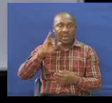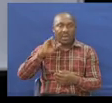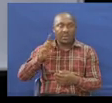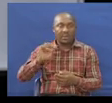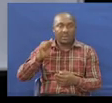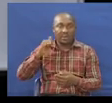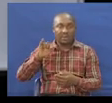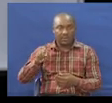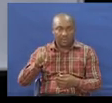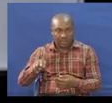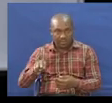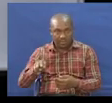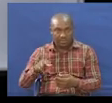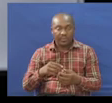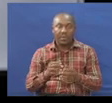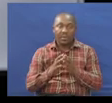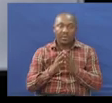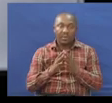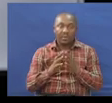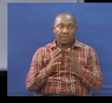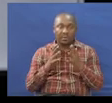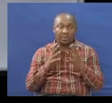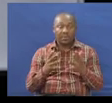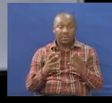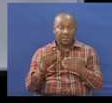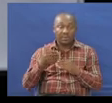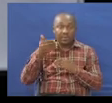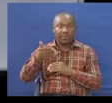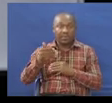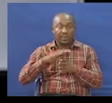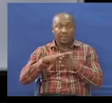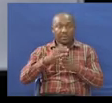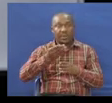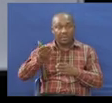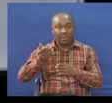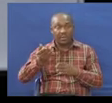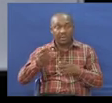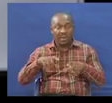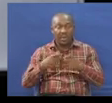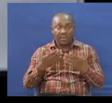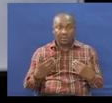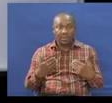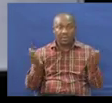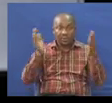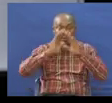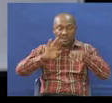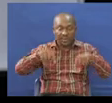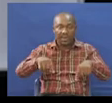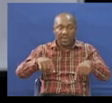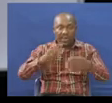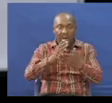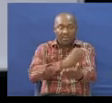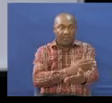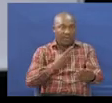like general formula, like using difference of 2 square, and completing the square method, as we shall see them later. But